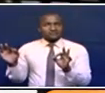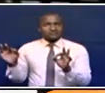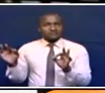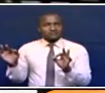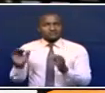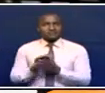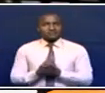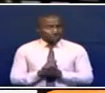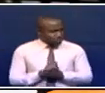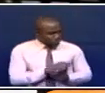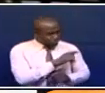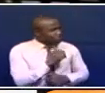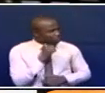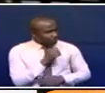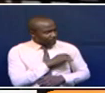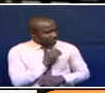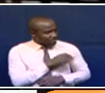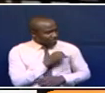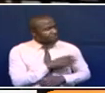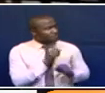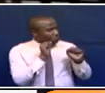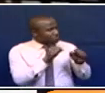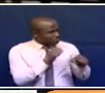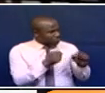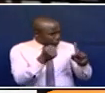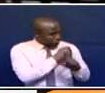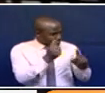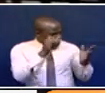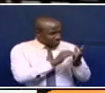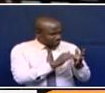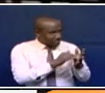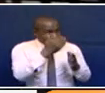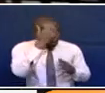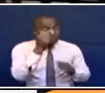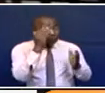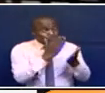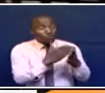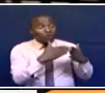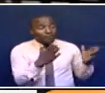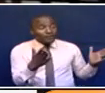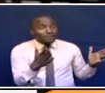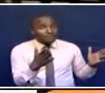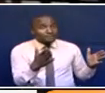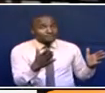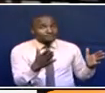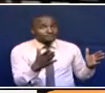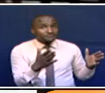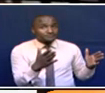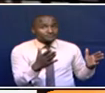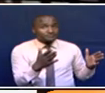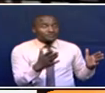bothers me. Are you fearful that we might head down there? Because let's face it, justice